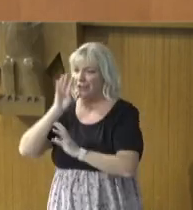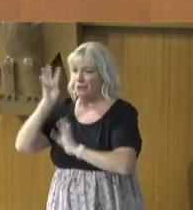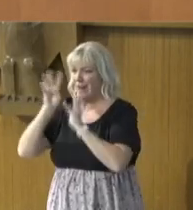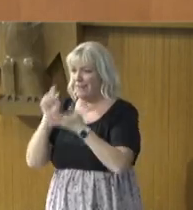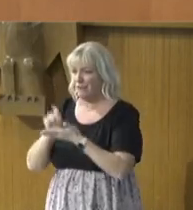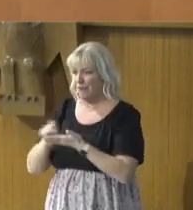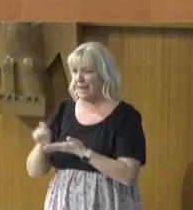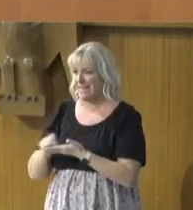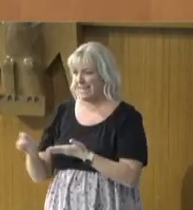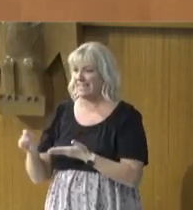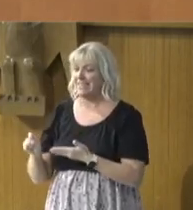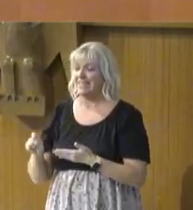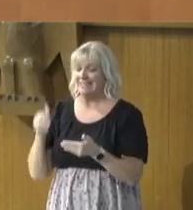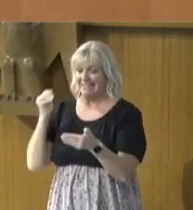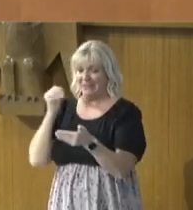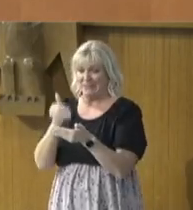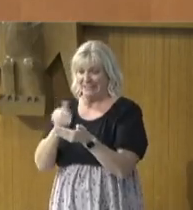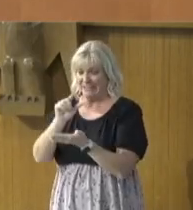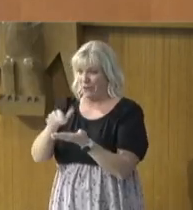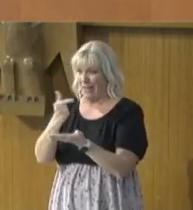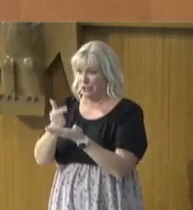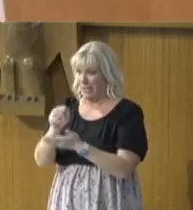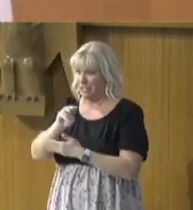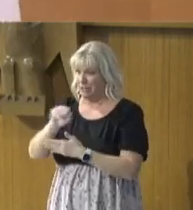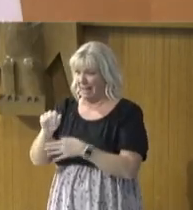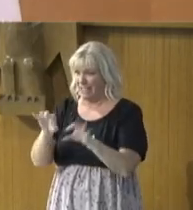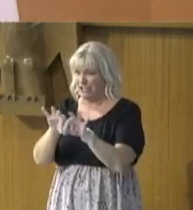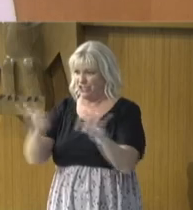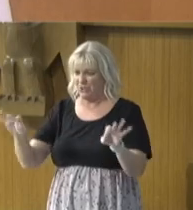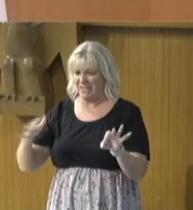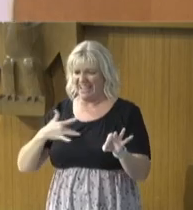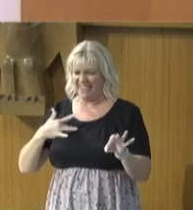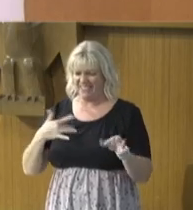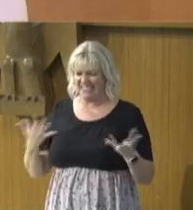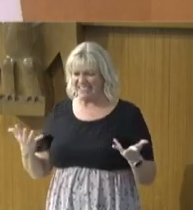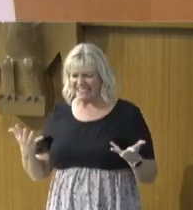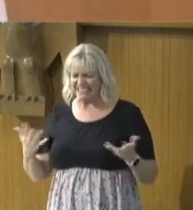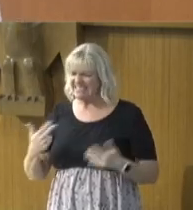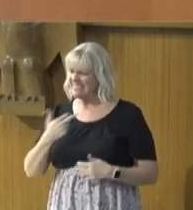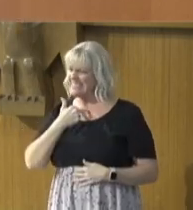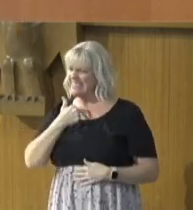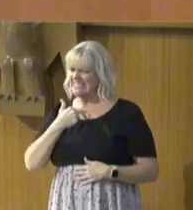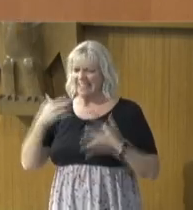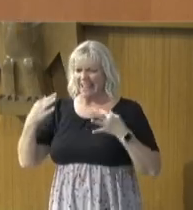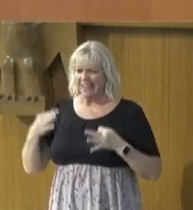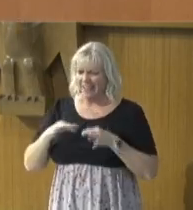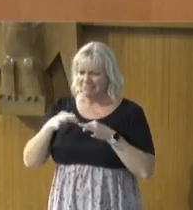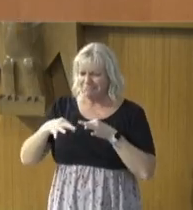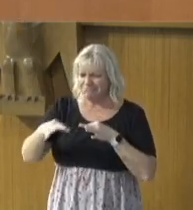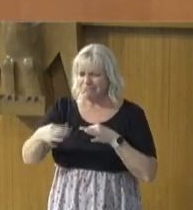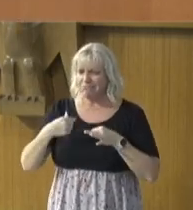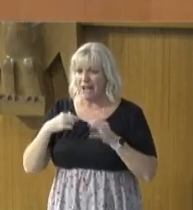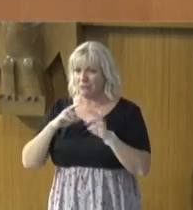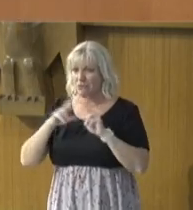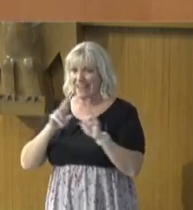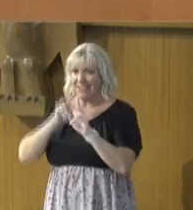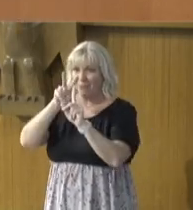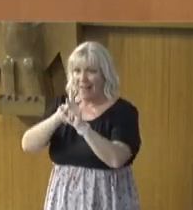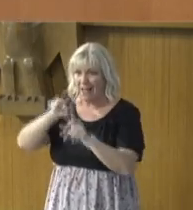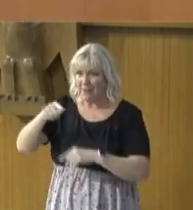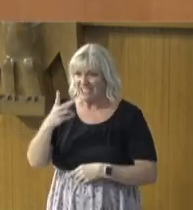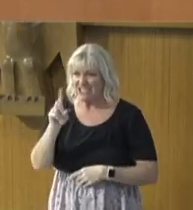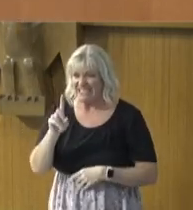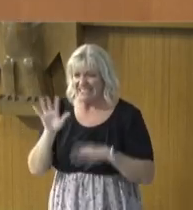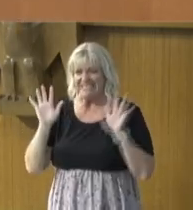And as graduation approached, I found myself stalling and procrastinating every time I sat down to apply for